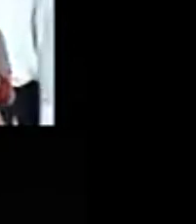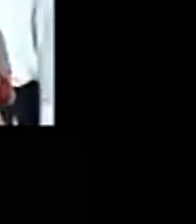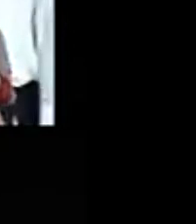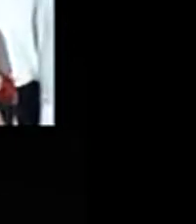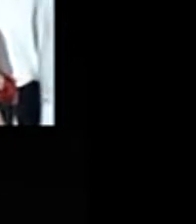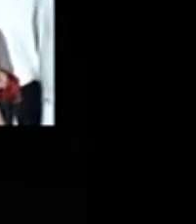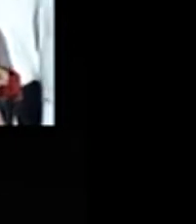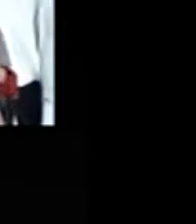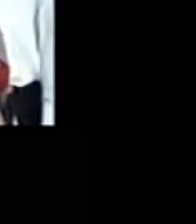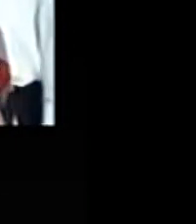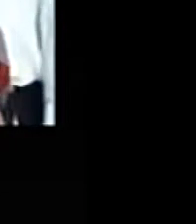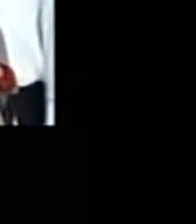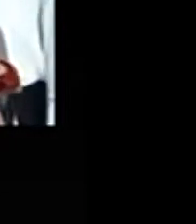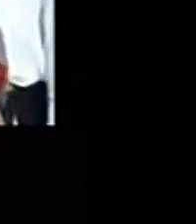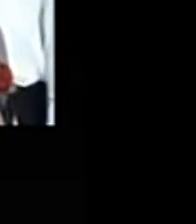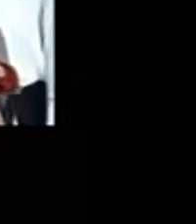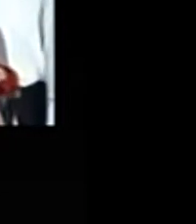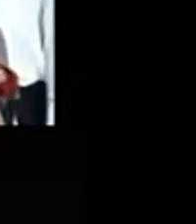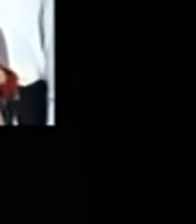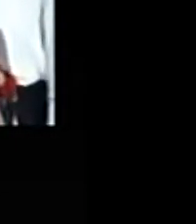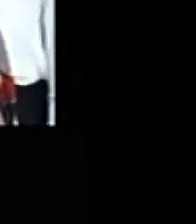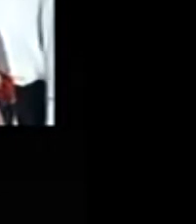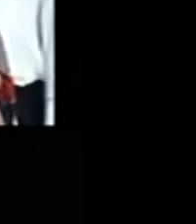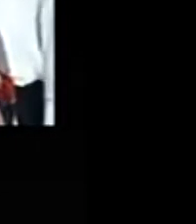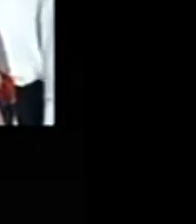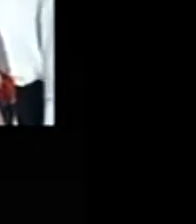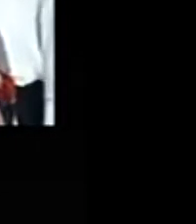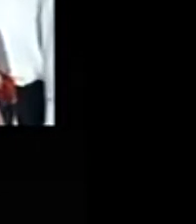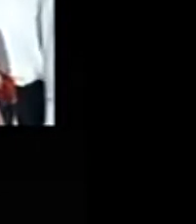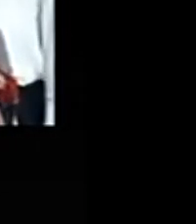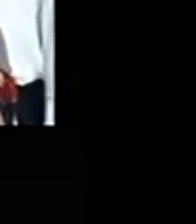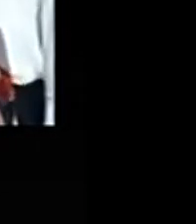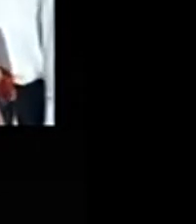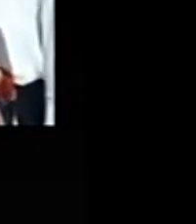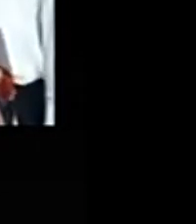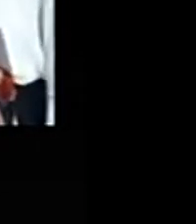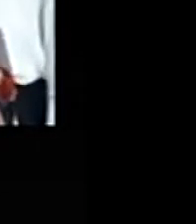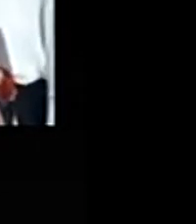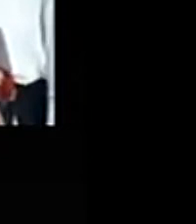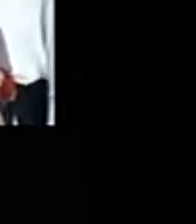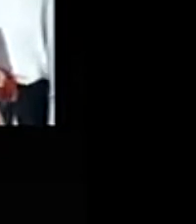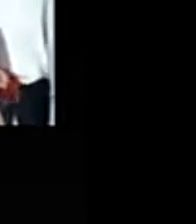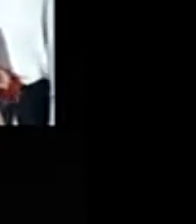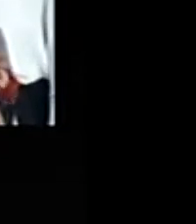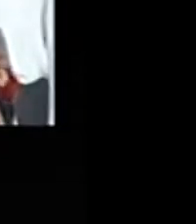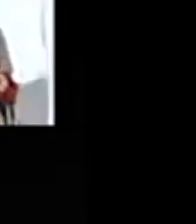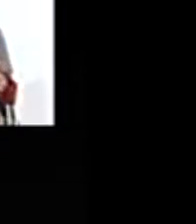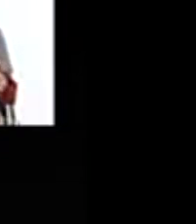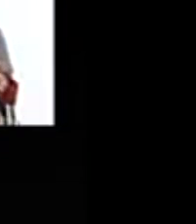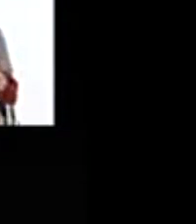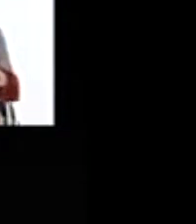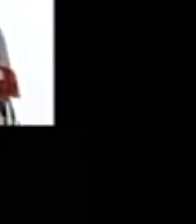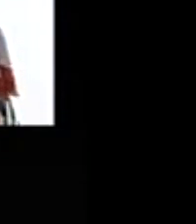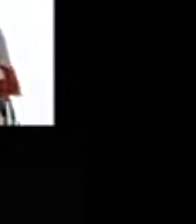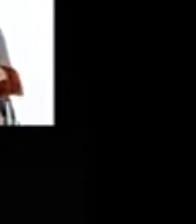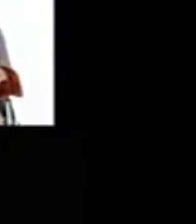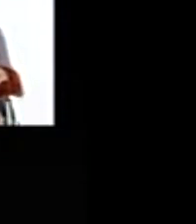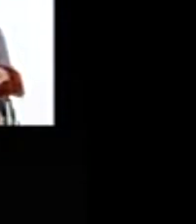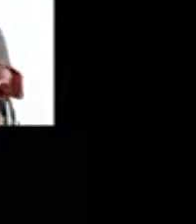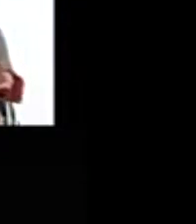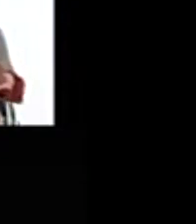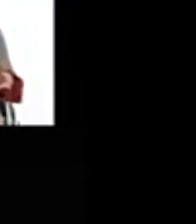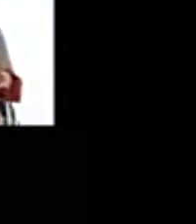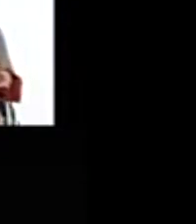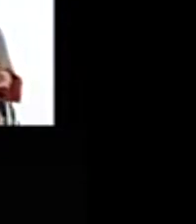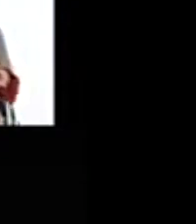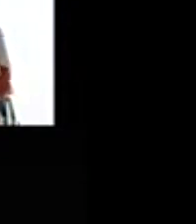he became as we were, that we might be as he is now. He became